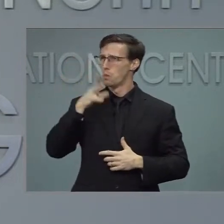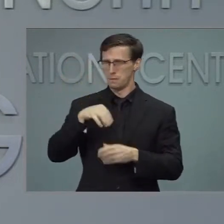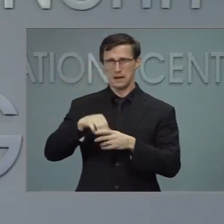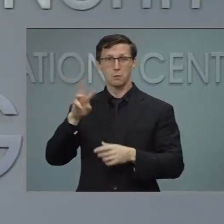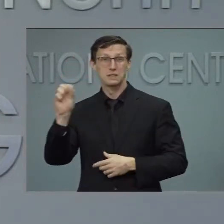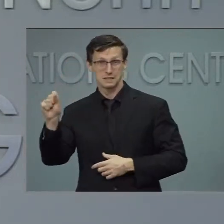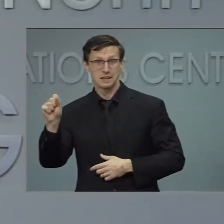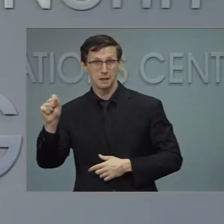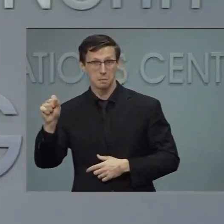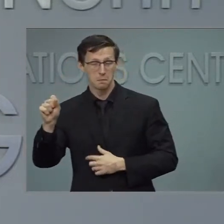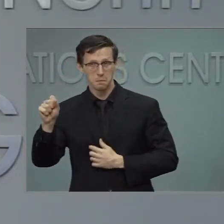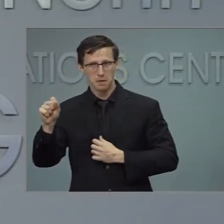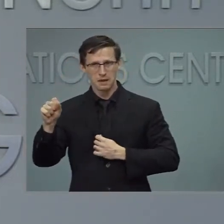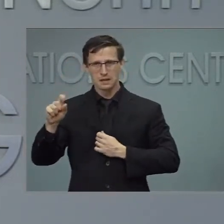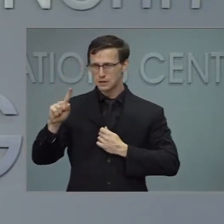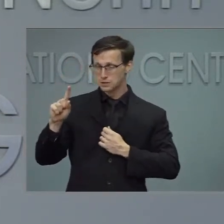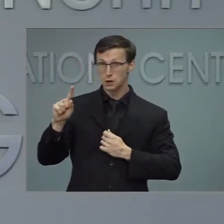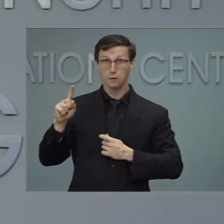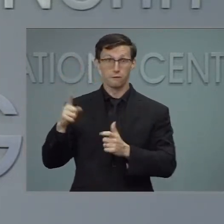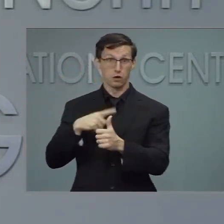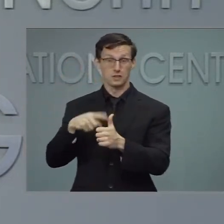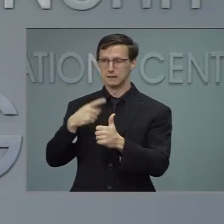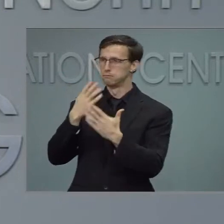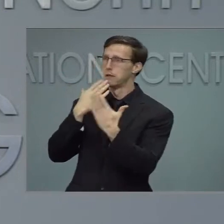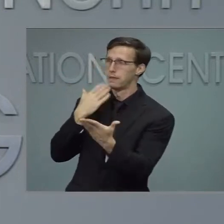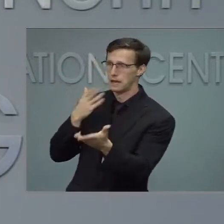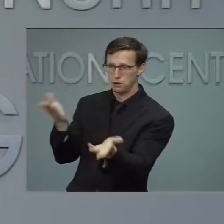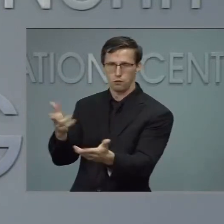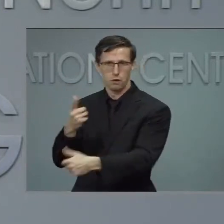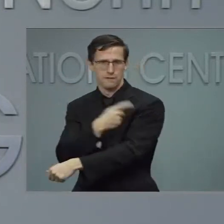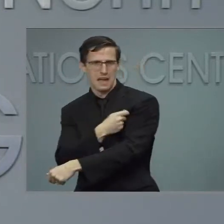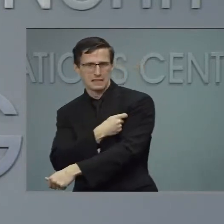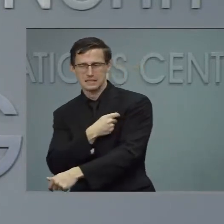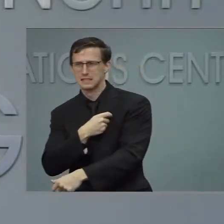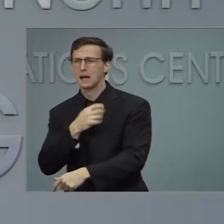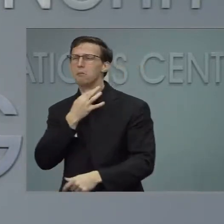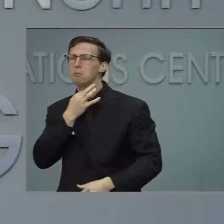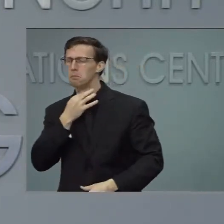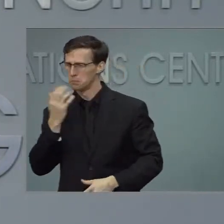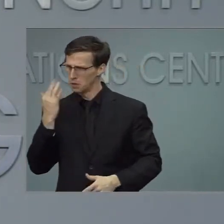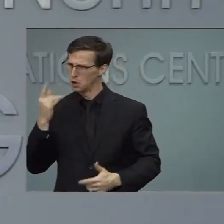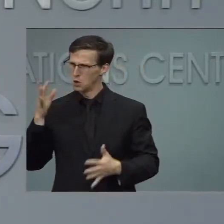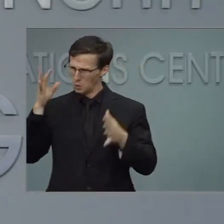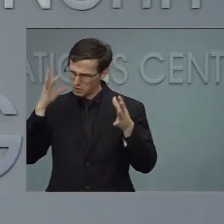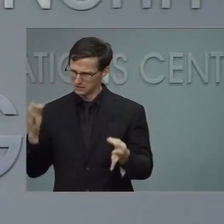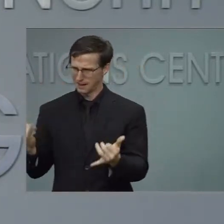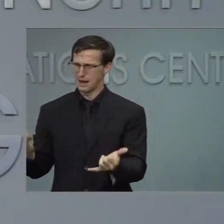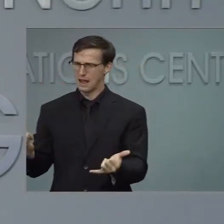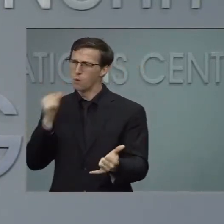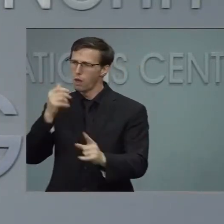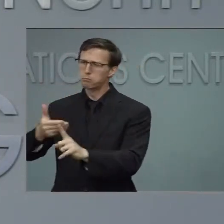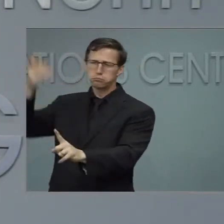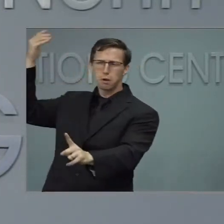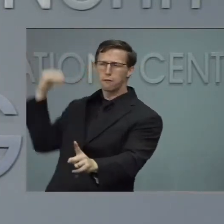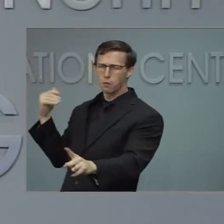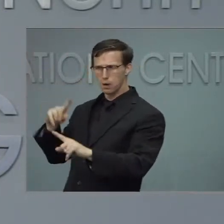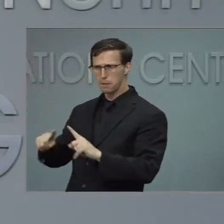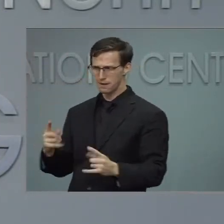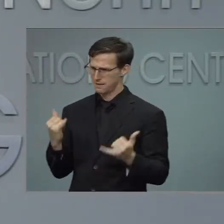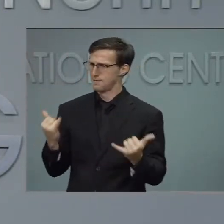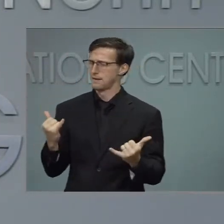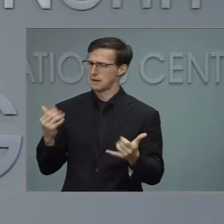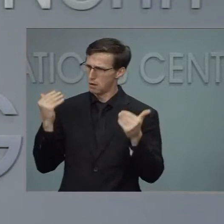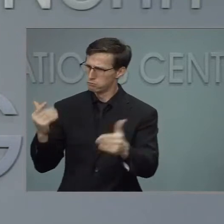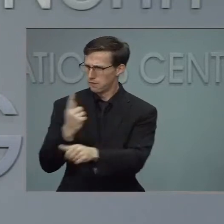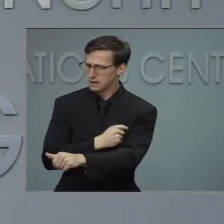asked her, I thanked her for being there, and I said, what made you decide to come in now? And one of the